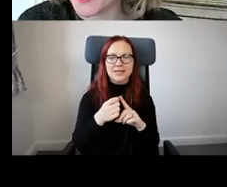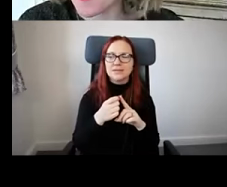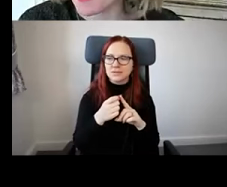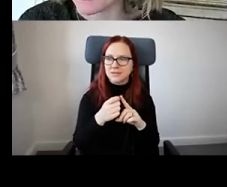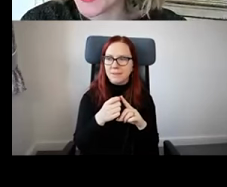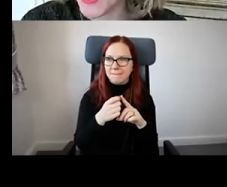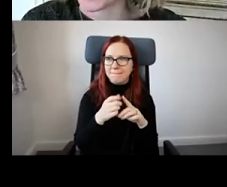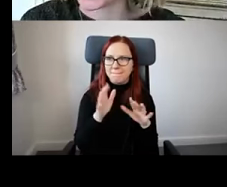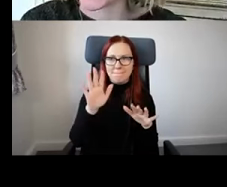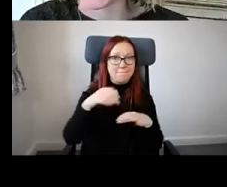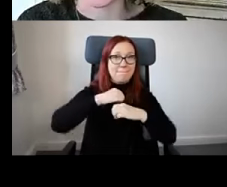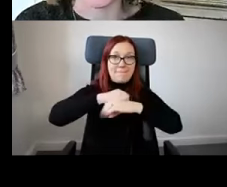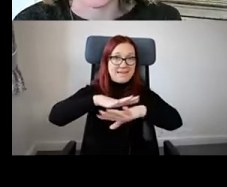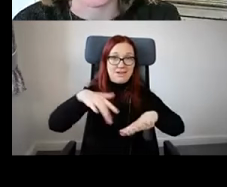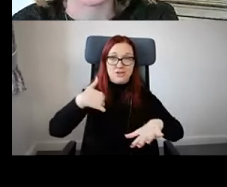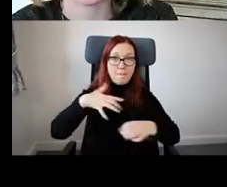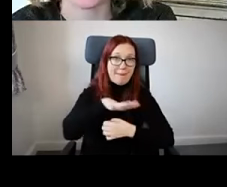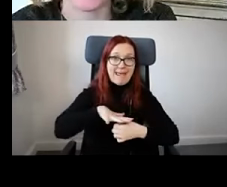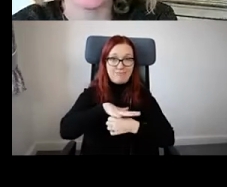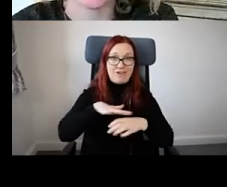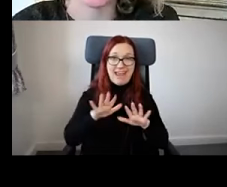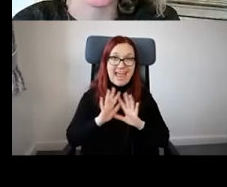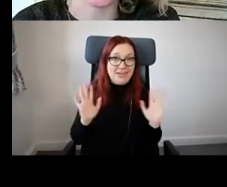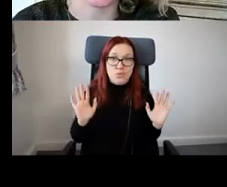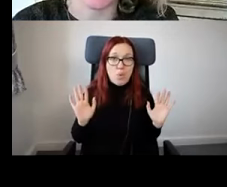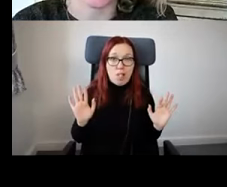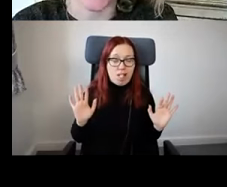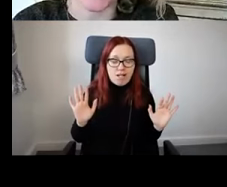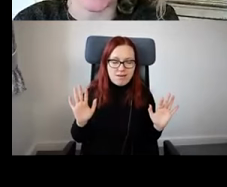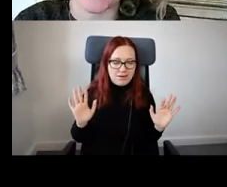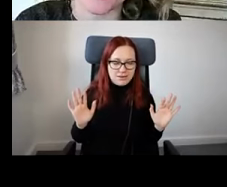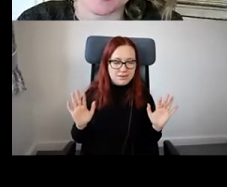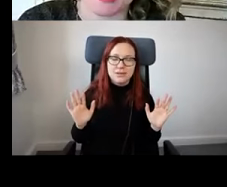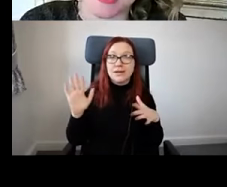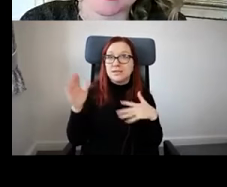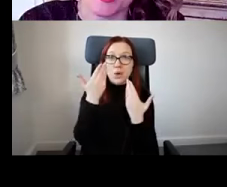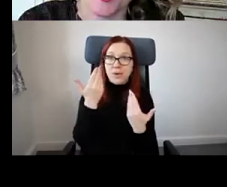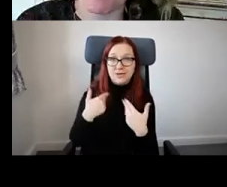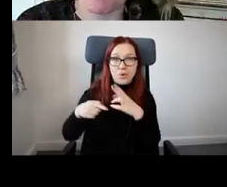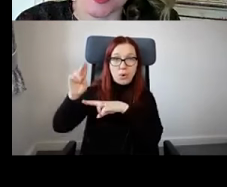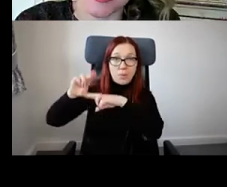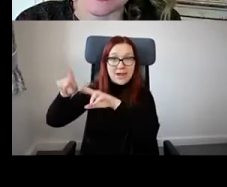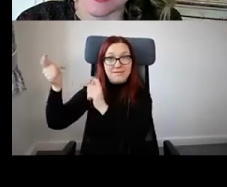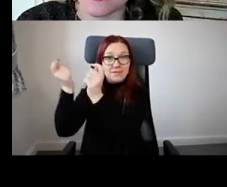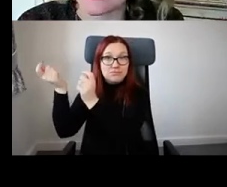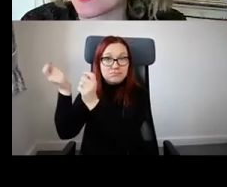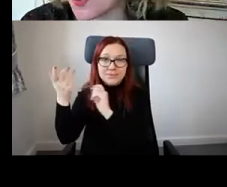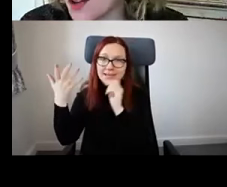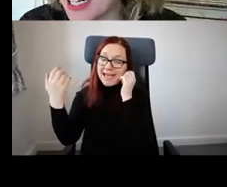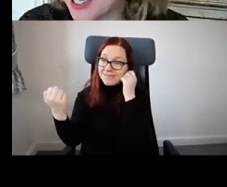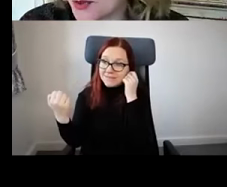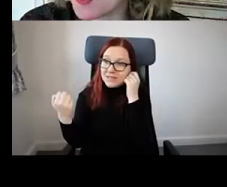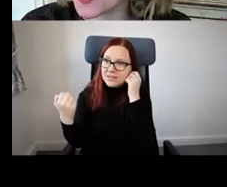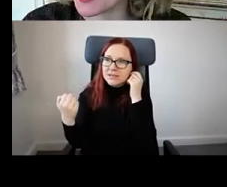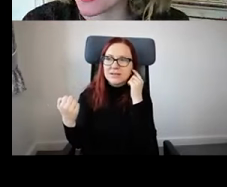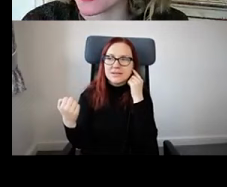Media is not my field at all, so I can't really comment on that and whether there's anything in place. I mean, my understanding is, you know, the